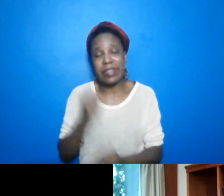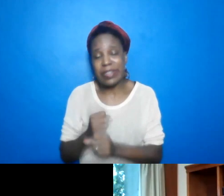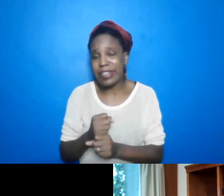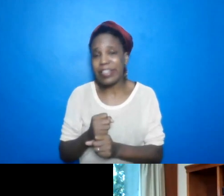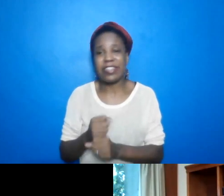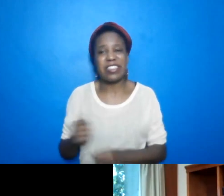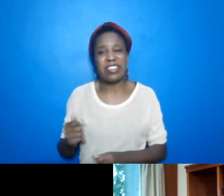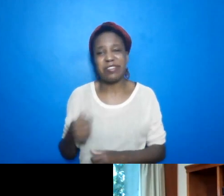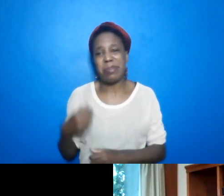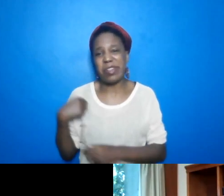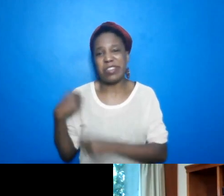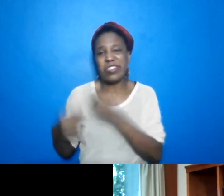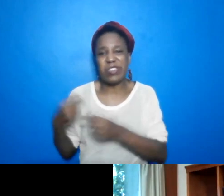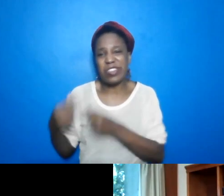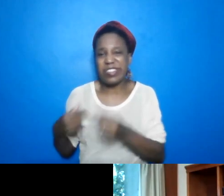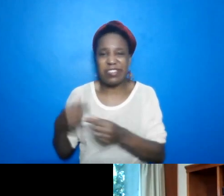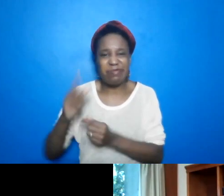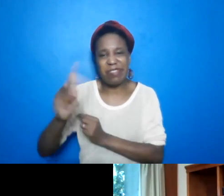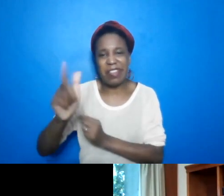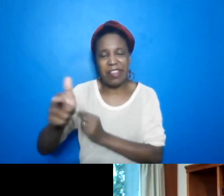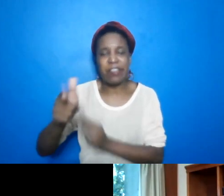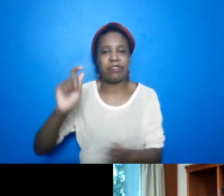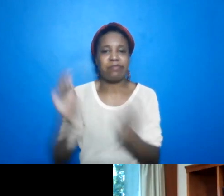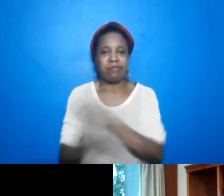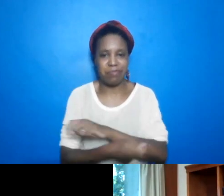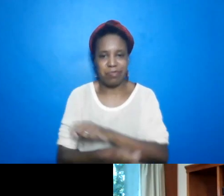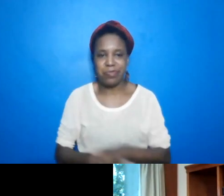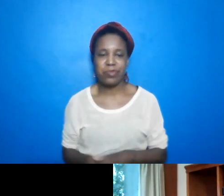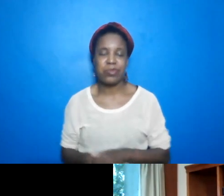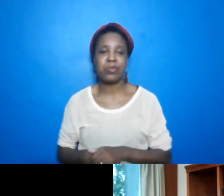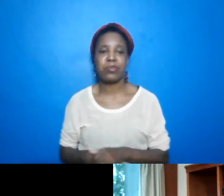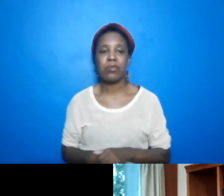earlier, right, when you were giving that Greensboro example, you had